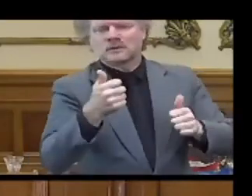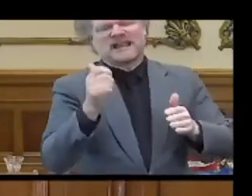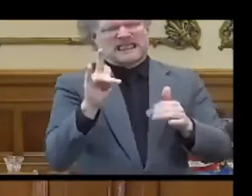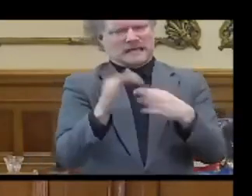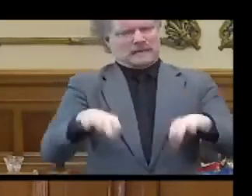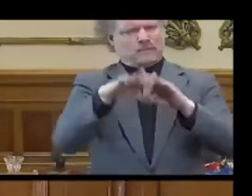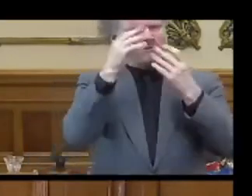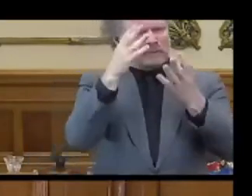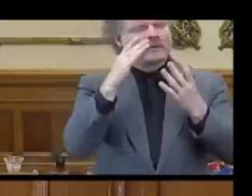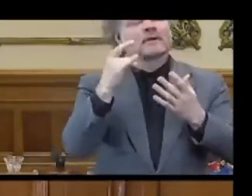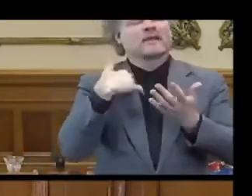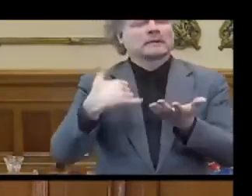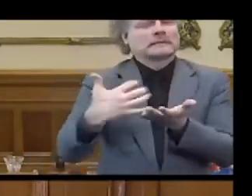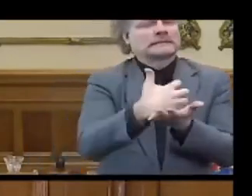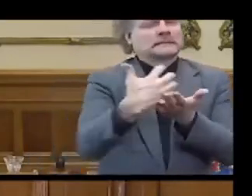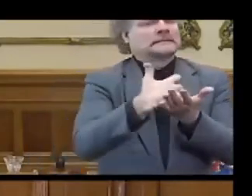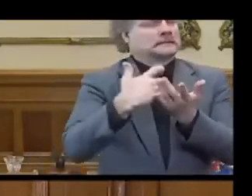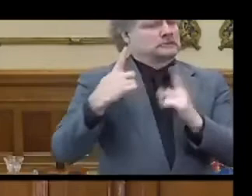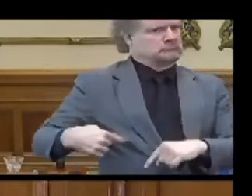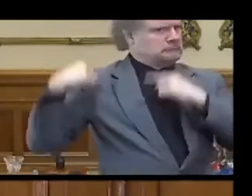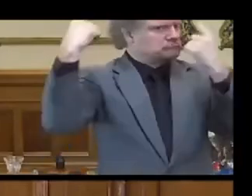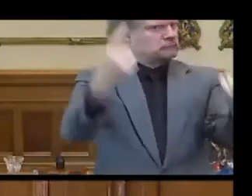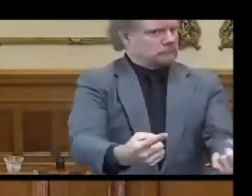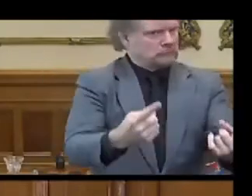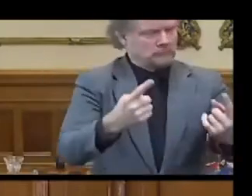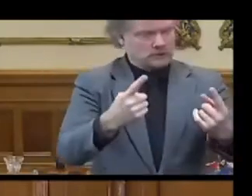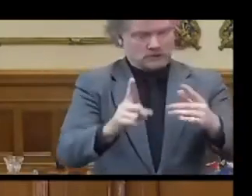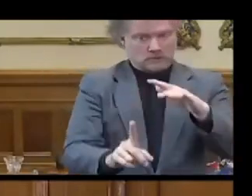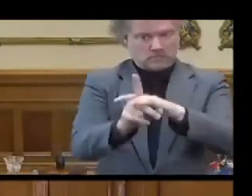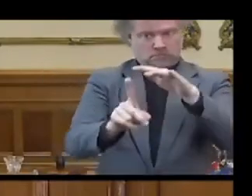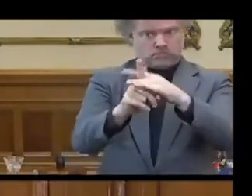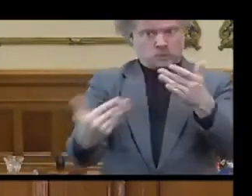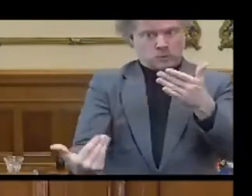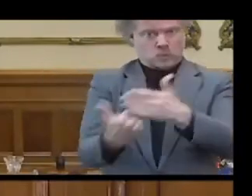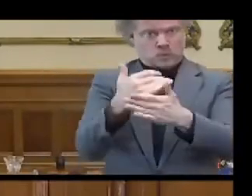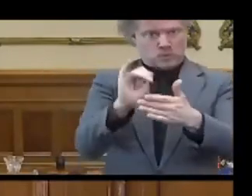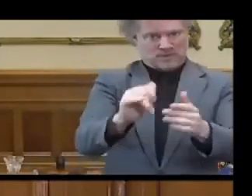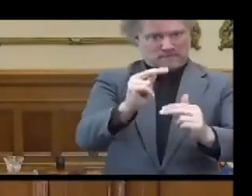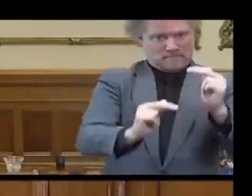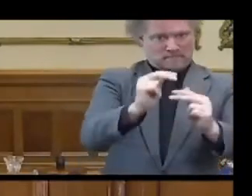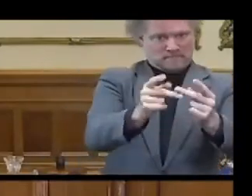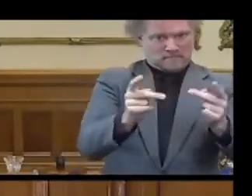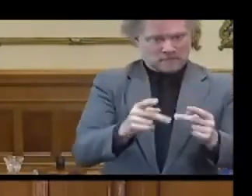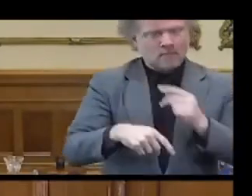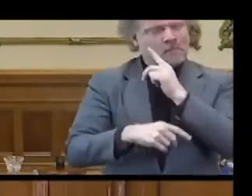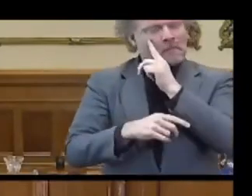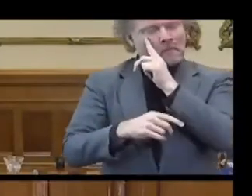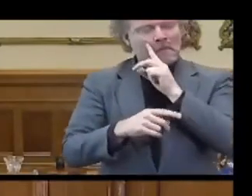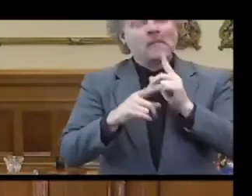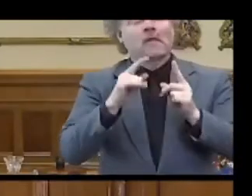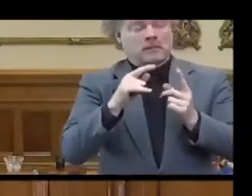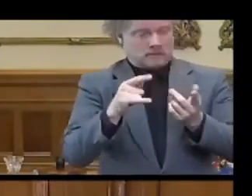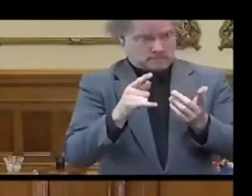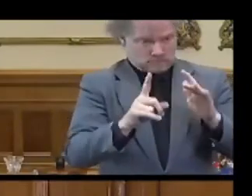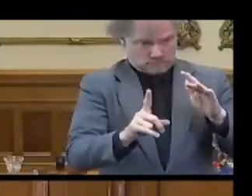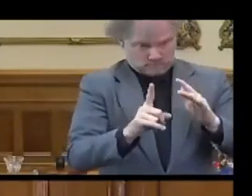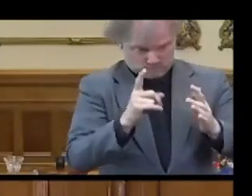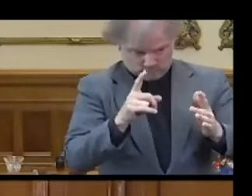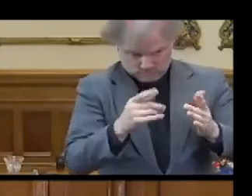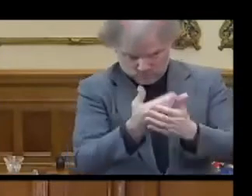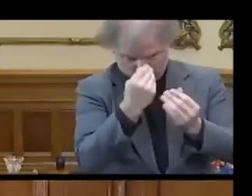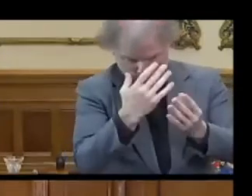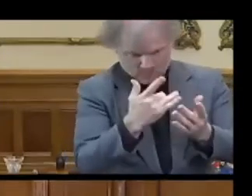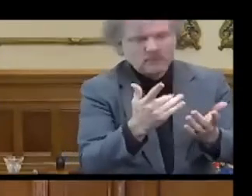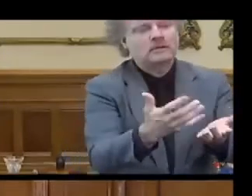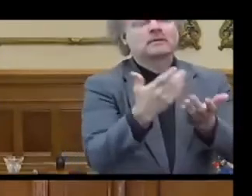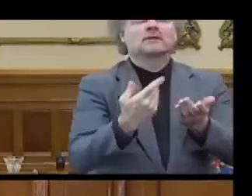what we have been collecting the whole time is, are there new cases in the facility? And then we use that information to go in and to provide